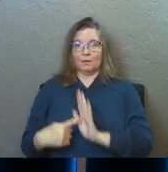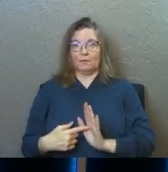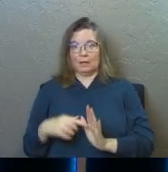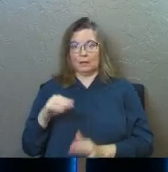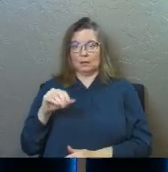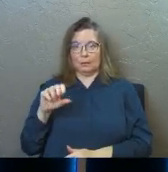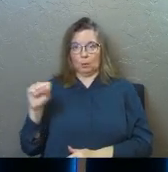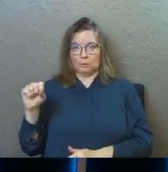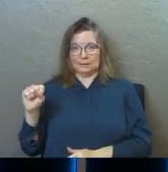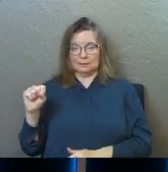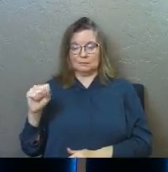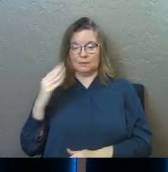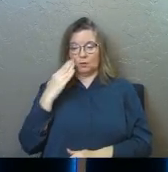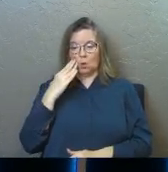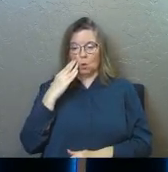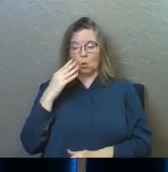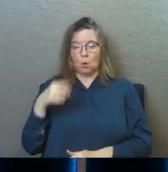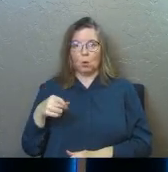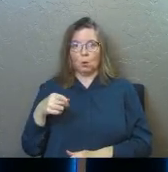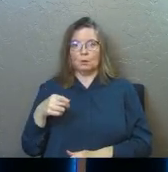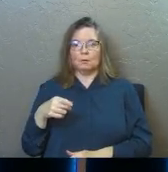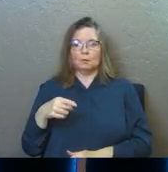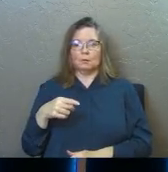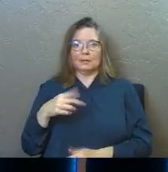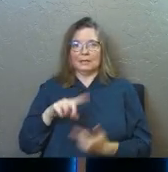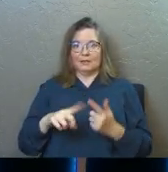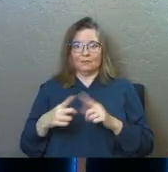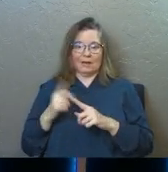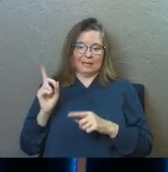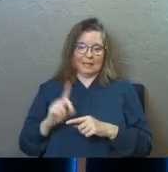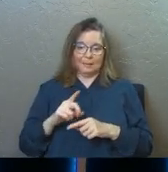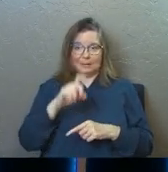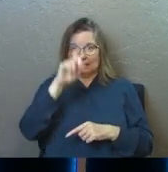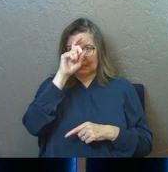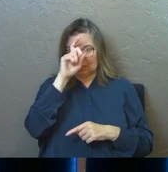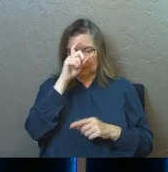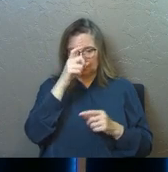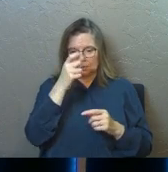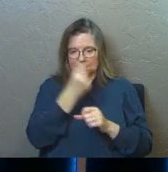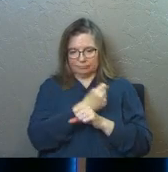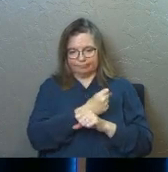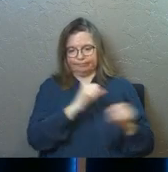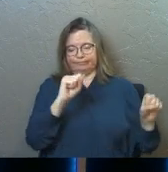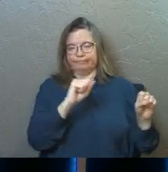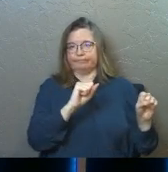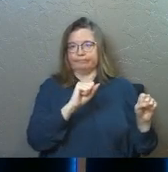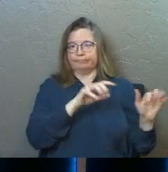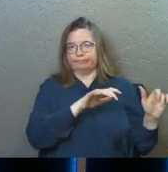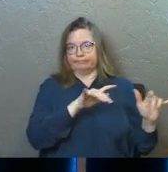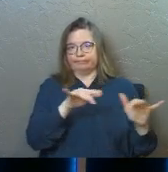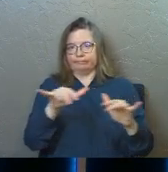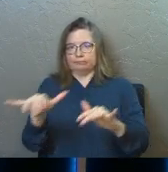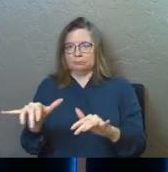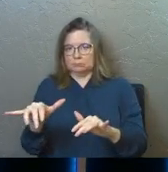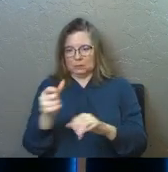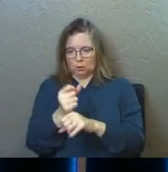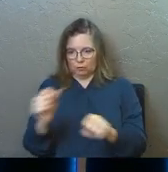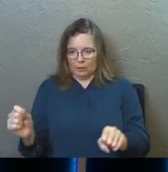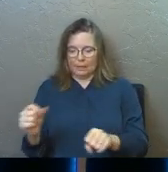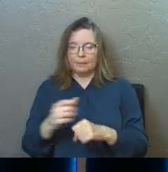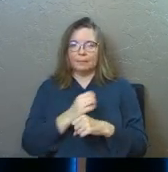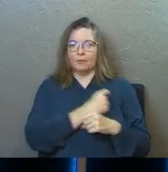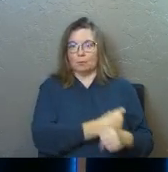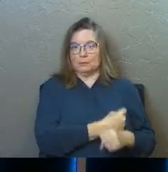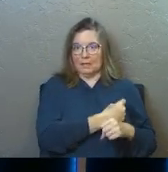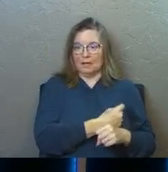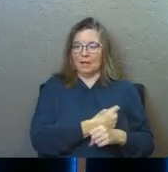to Moses, if you know about Moses, he's the friend who came in and he got the Egyptians, right? God used him to bring the Egyptians out of slavery into freedom, and